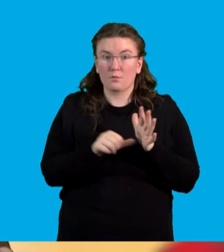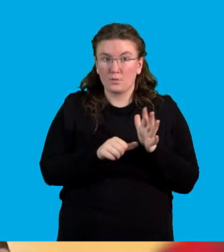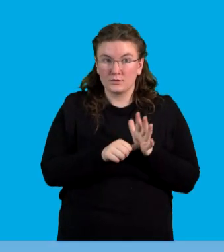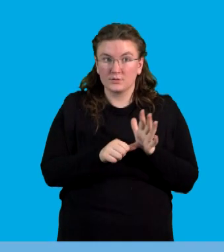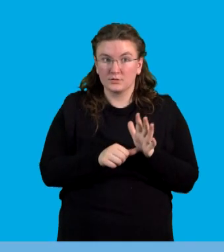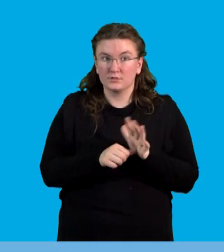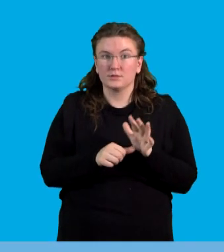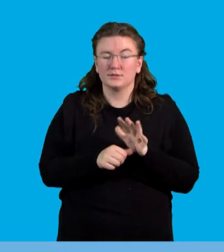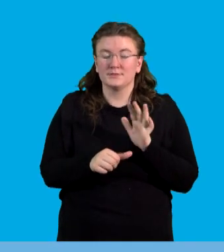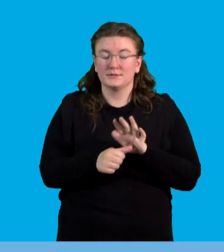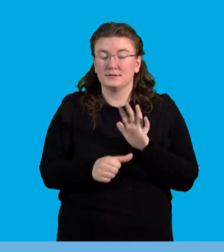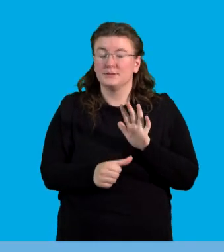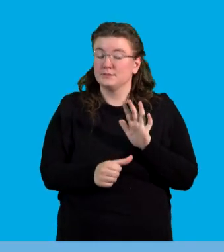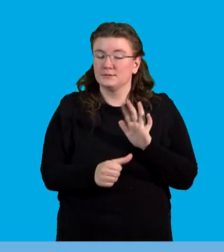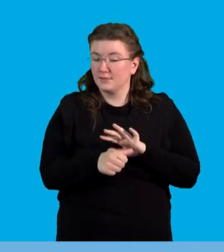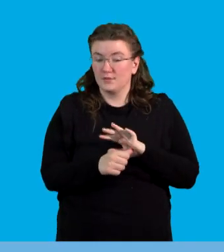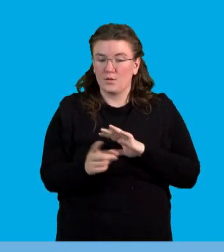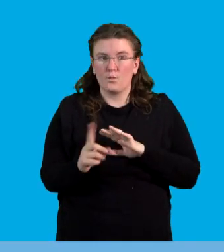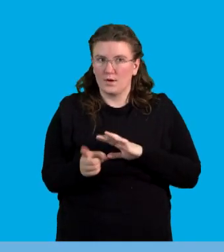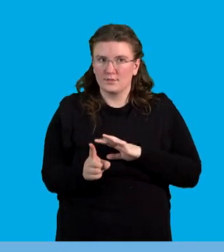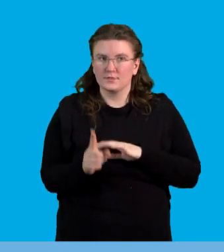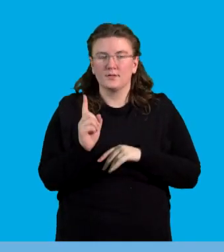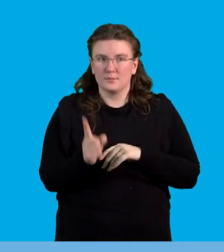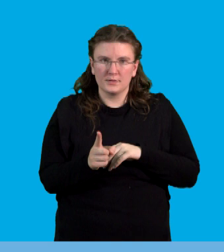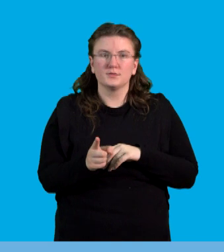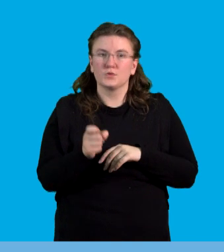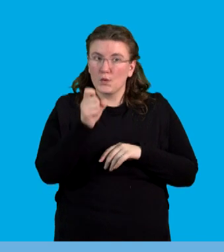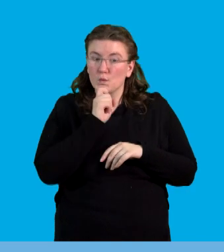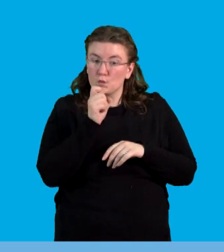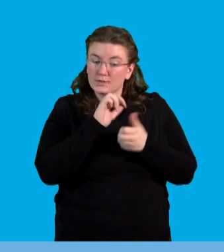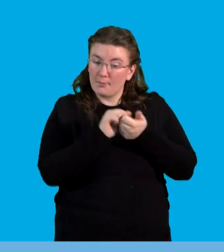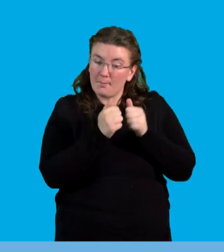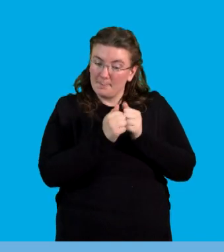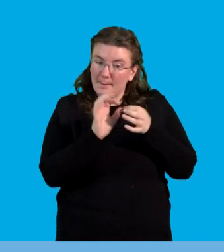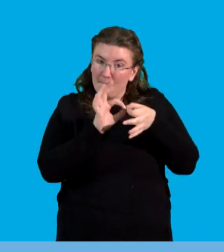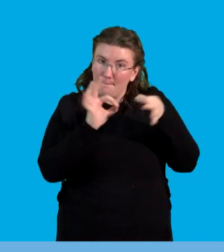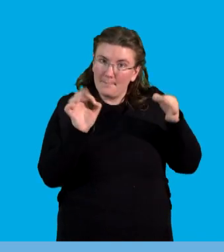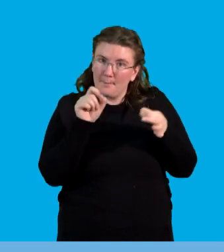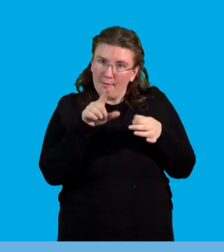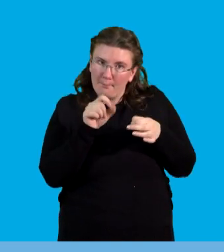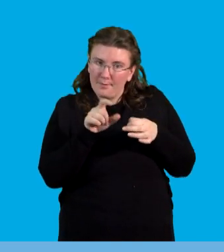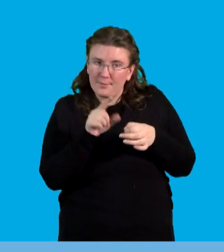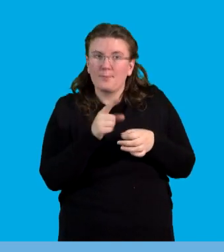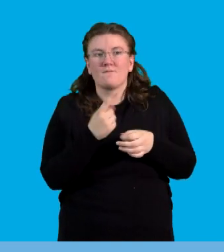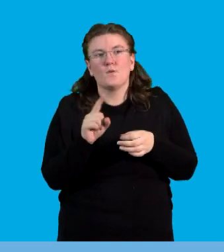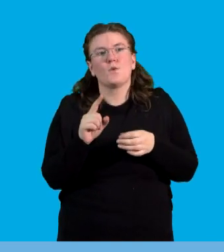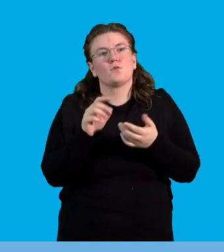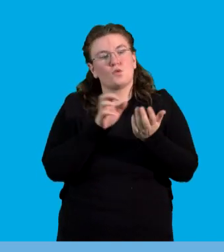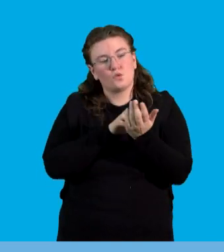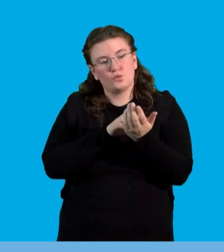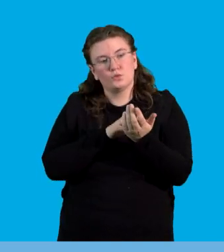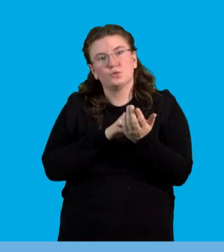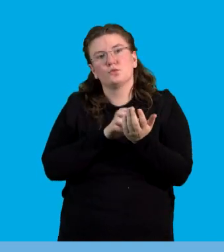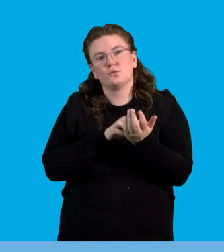most important thing that I want you to remember is for you to apply and to use this formula when calculating the cost